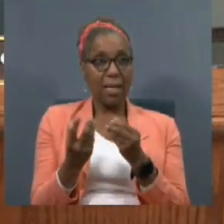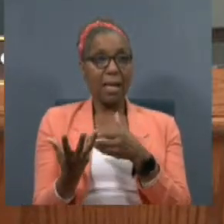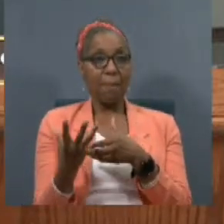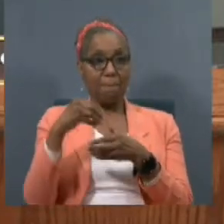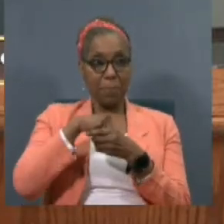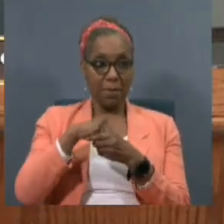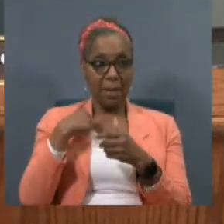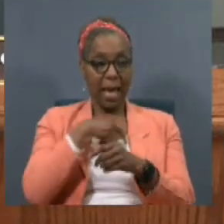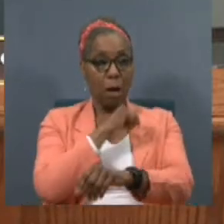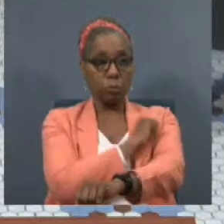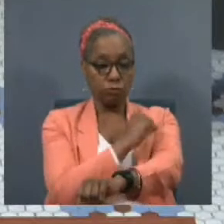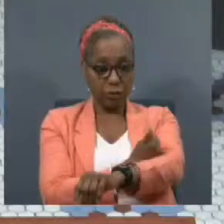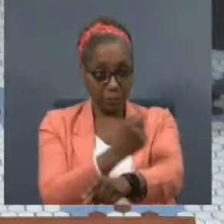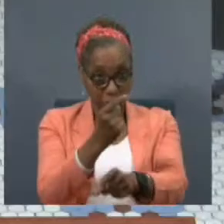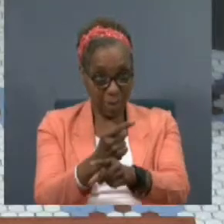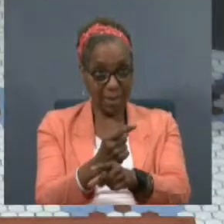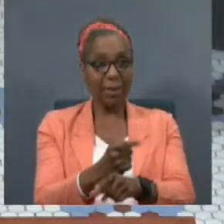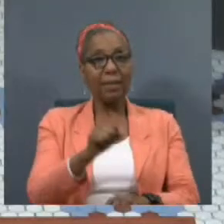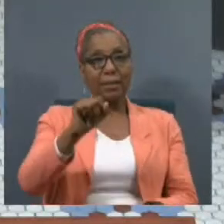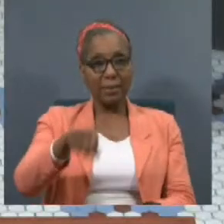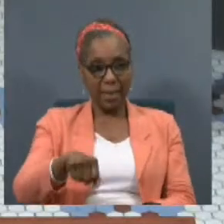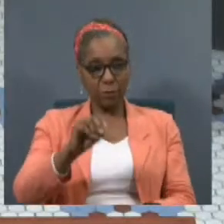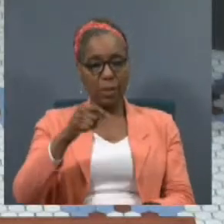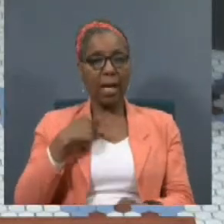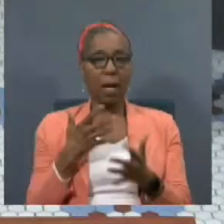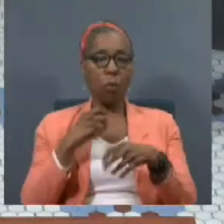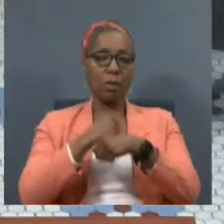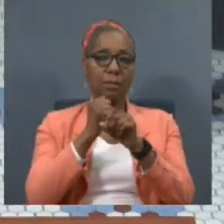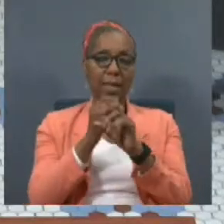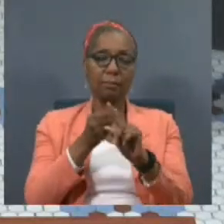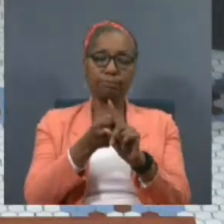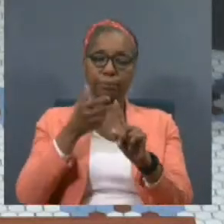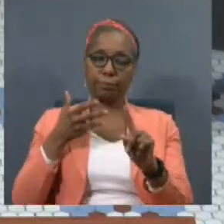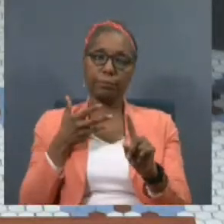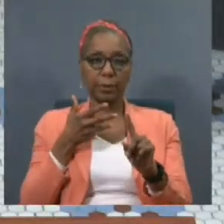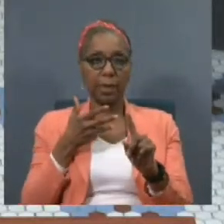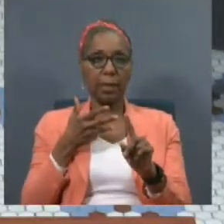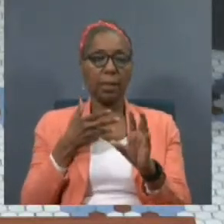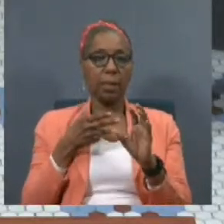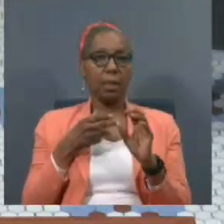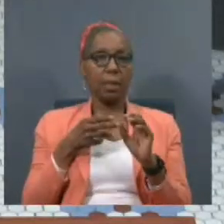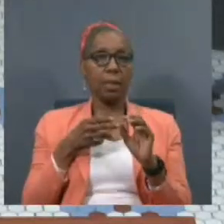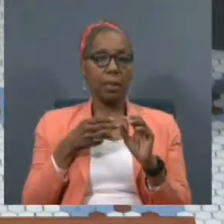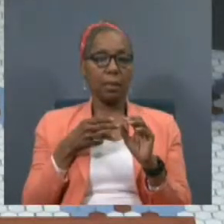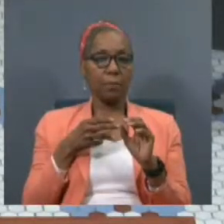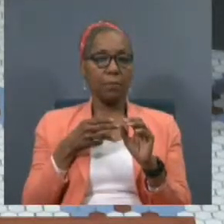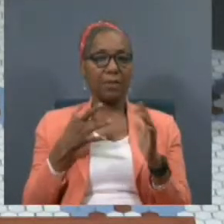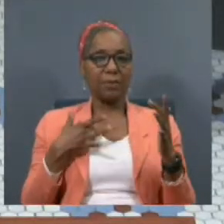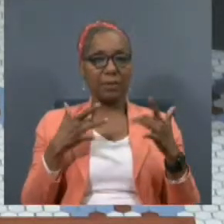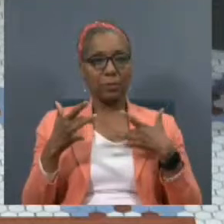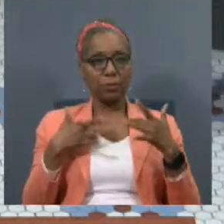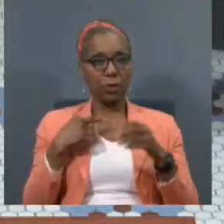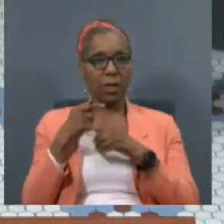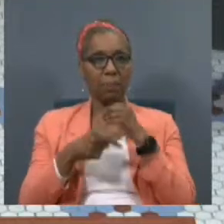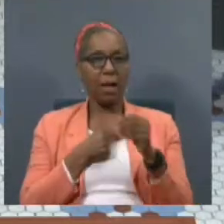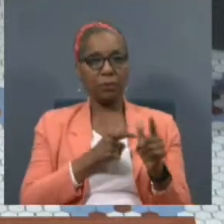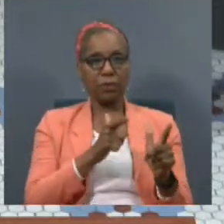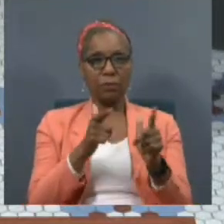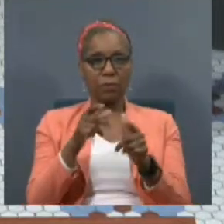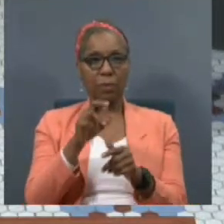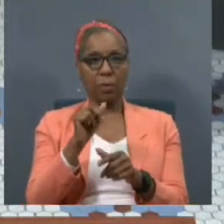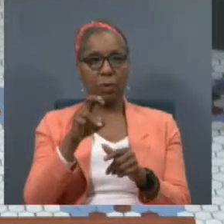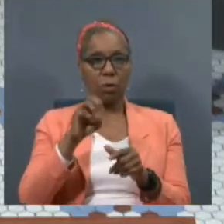our jurisdiction. Is that correct? Yes, I just wanted to make a clarifying point. The concern over the gun range, it